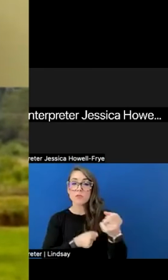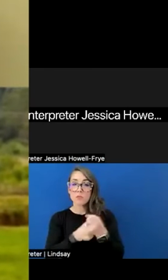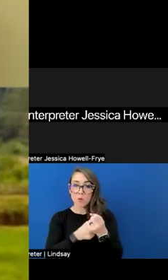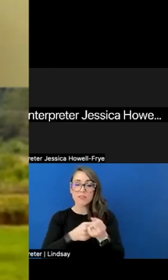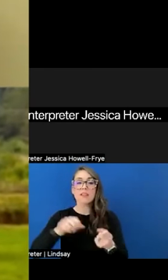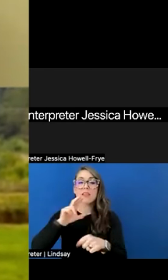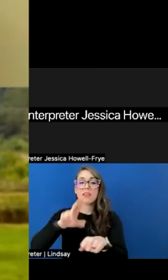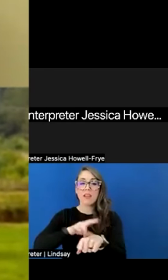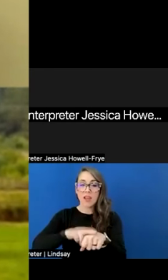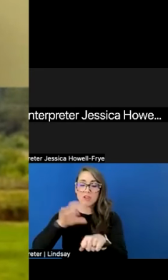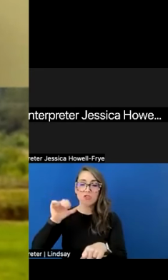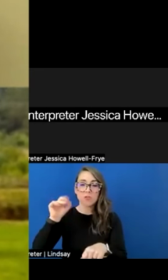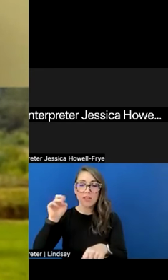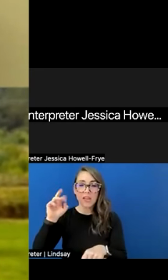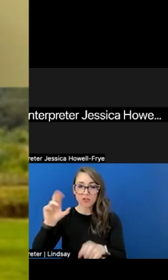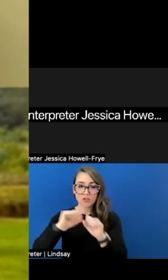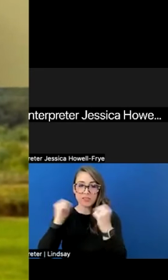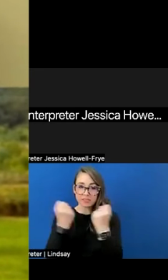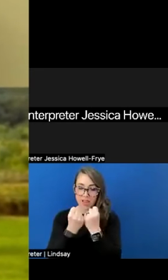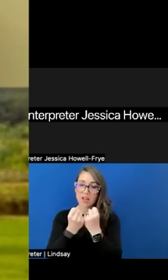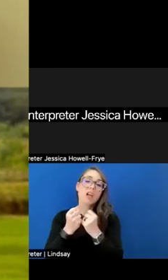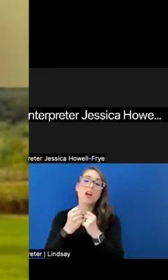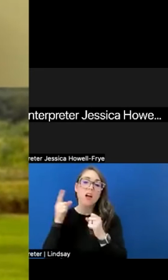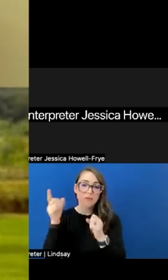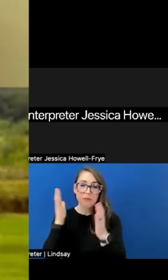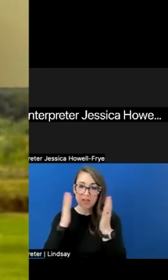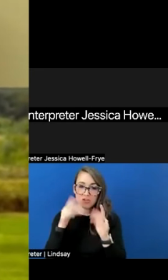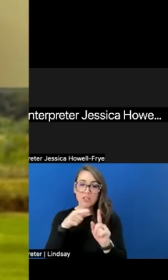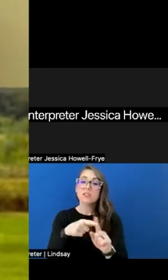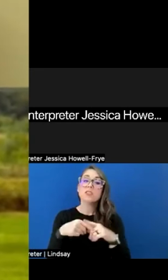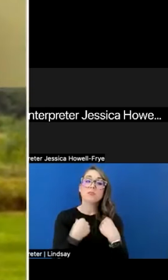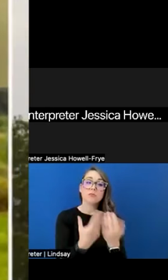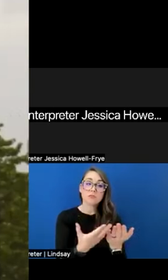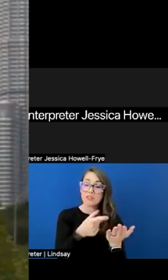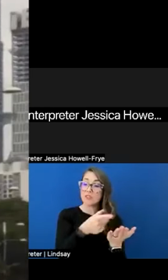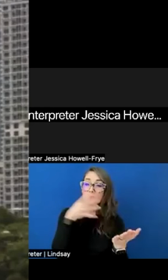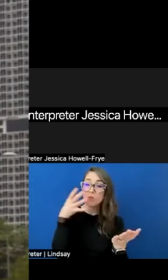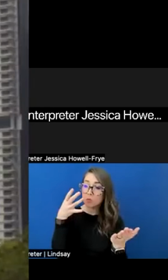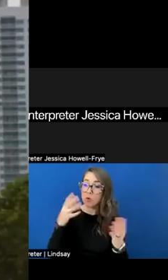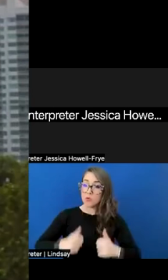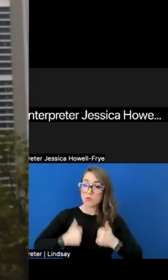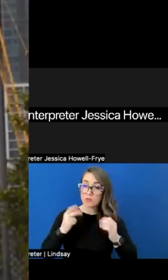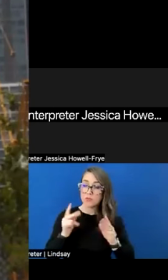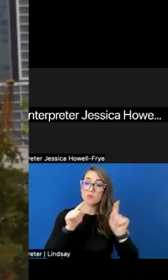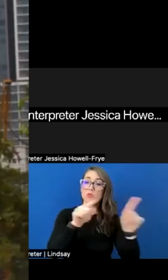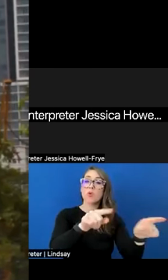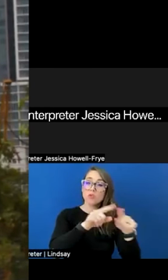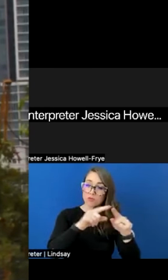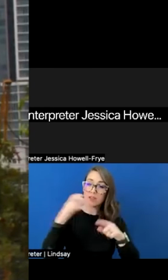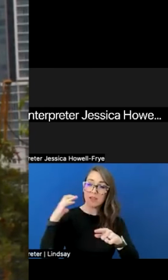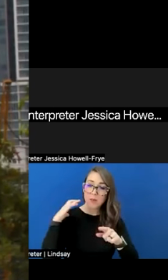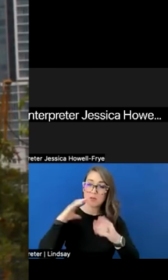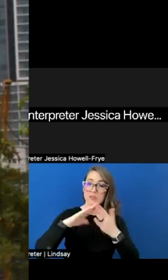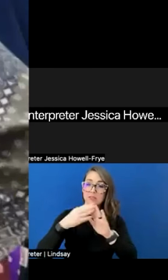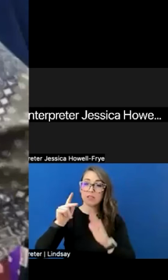specifically support its program to provide free housing for rural residents who travel to the capital city of Kuala Lumpur for outpatient cancer